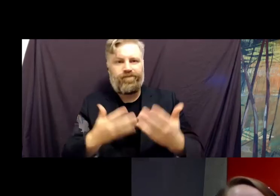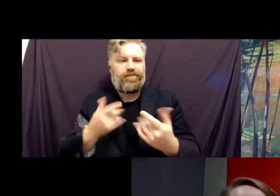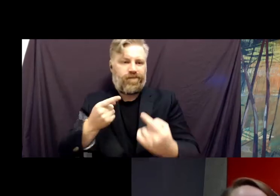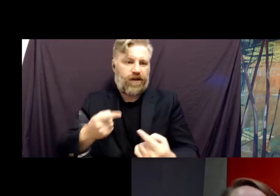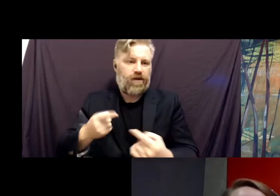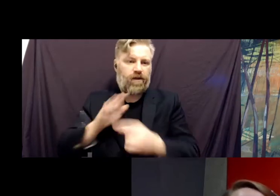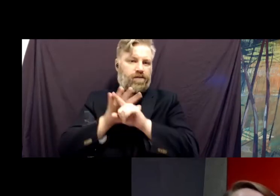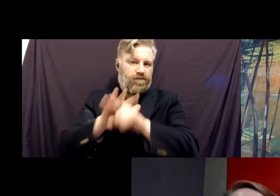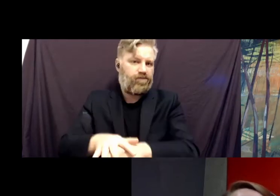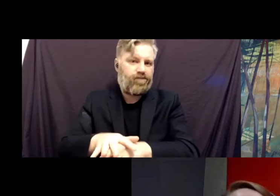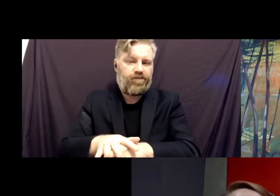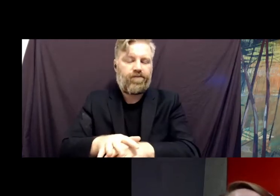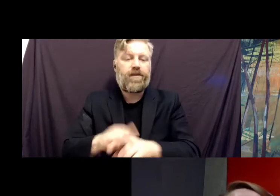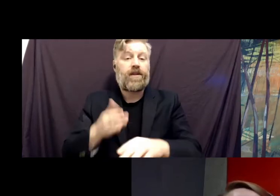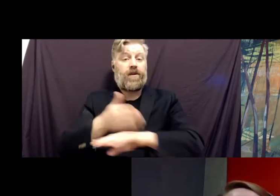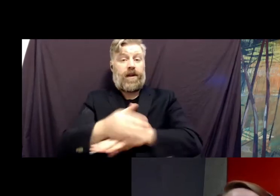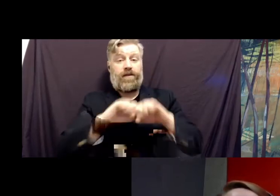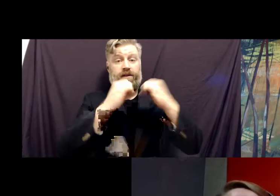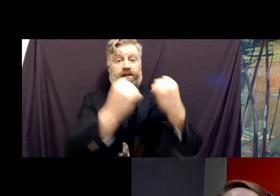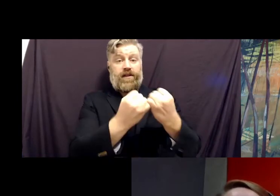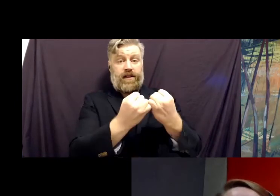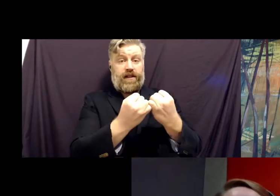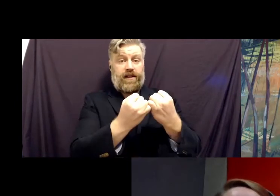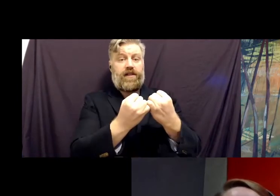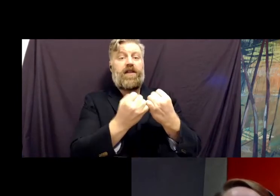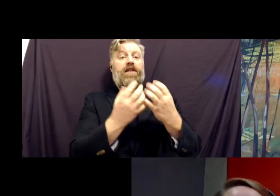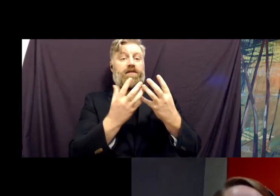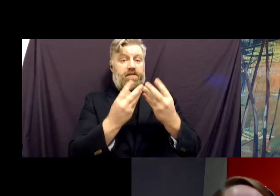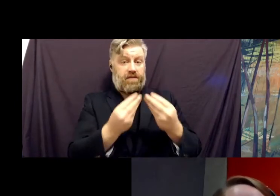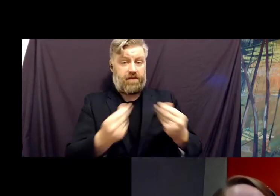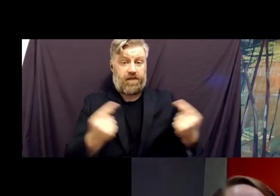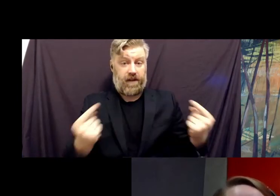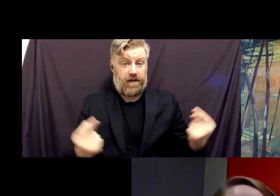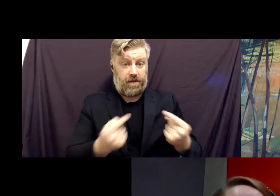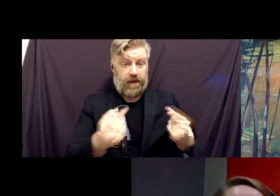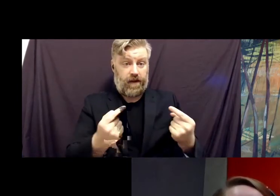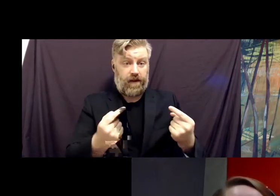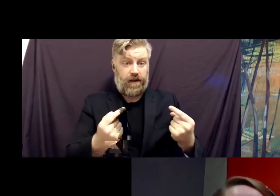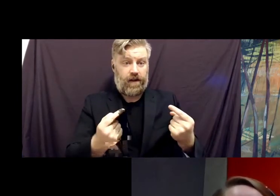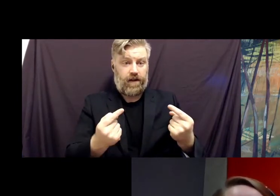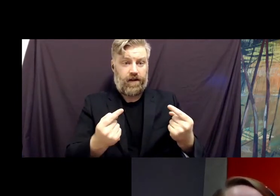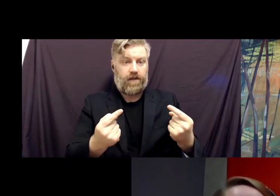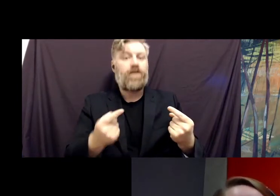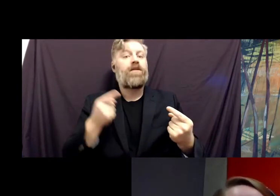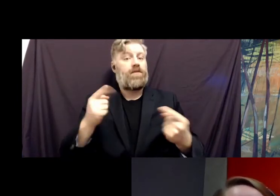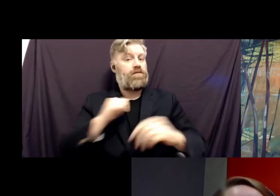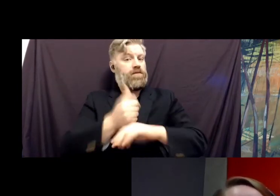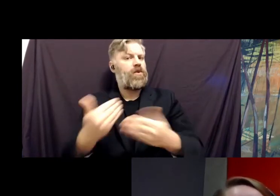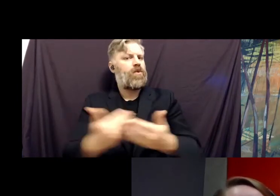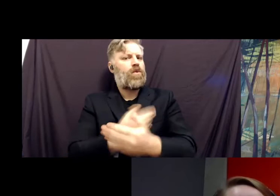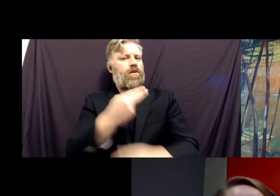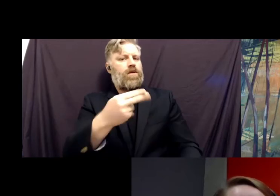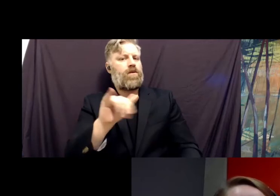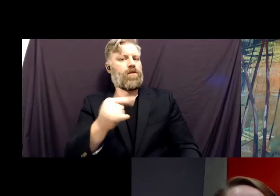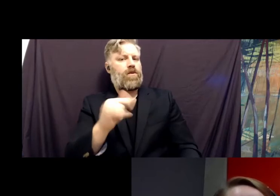has vanquished the pain, not only new hygiene standards were established, but